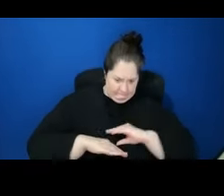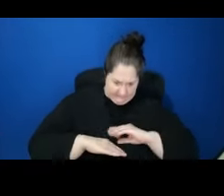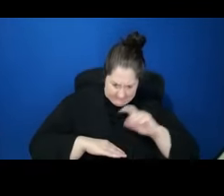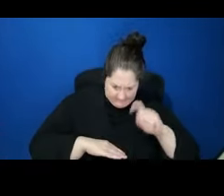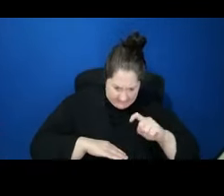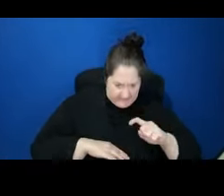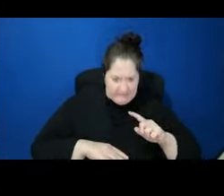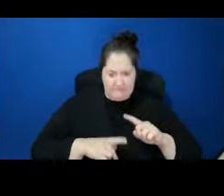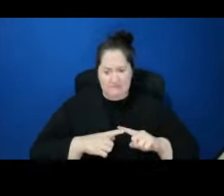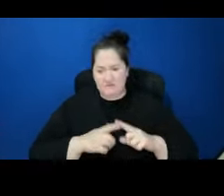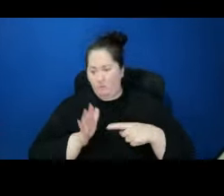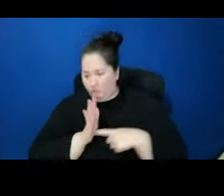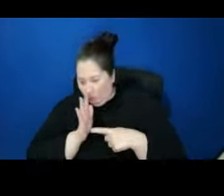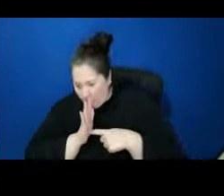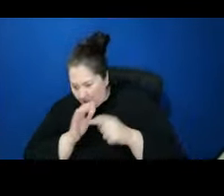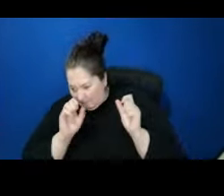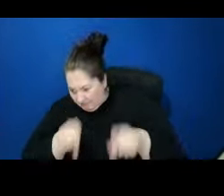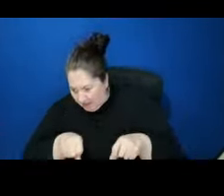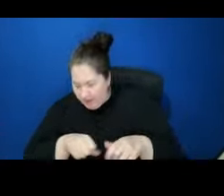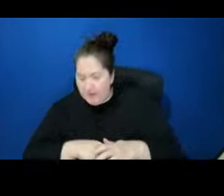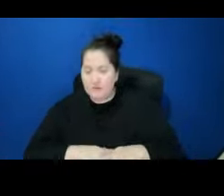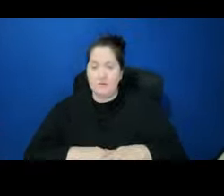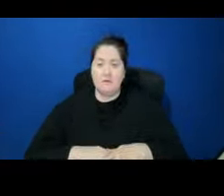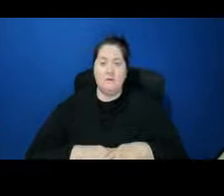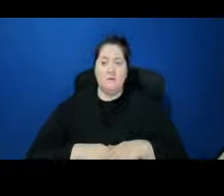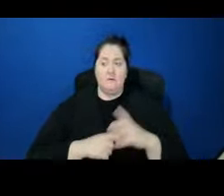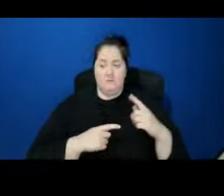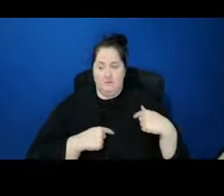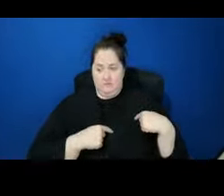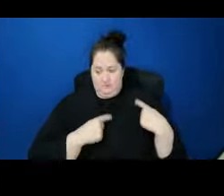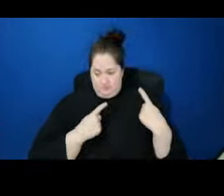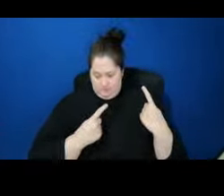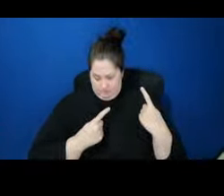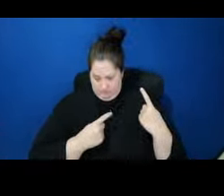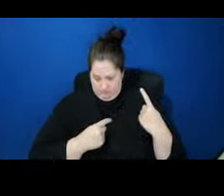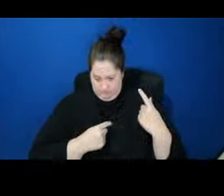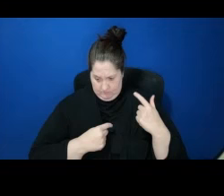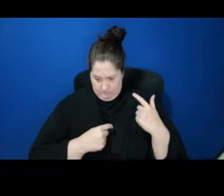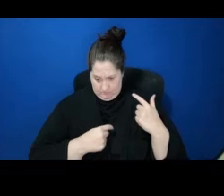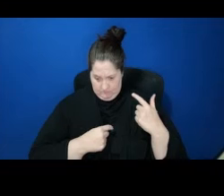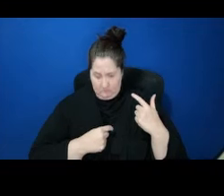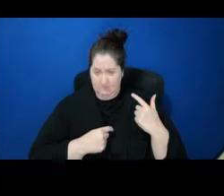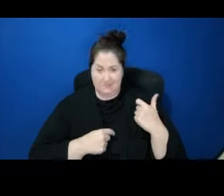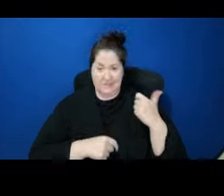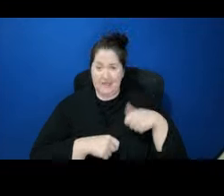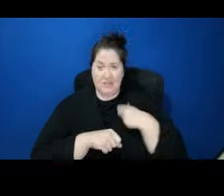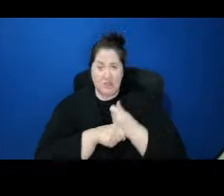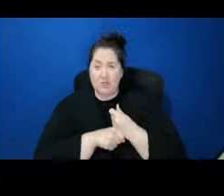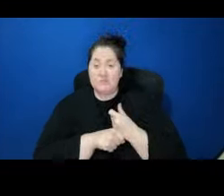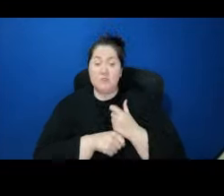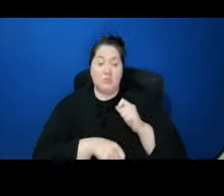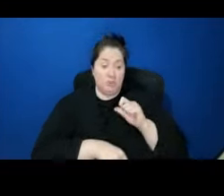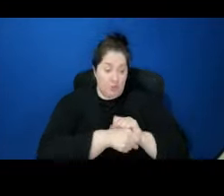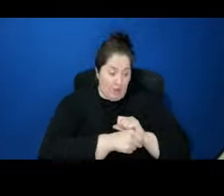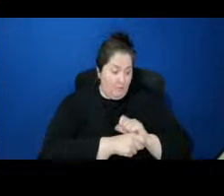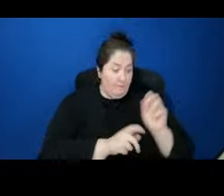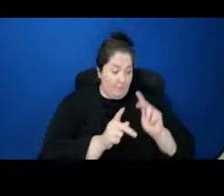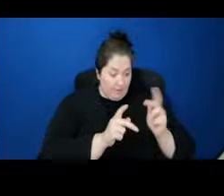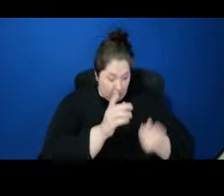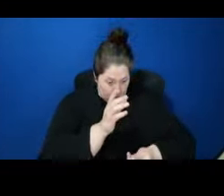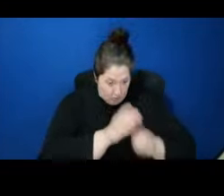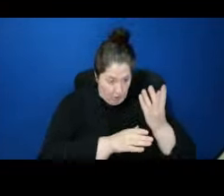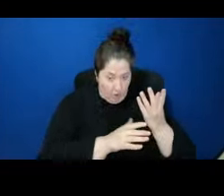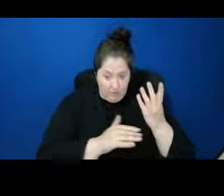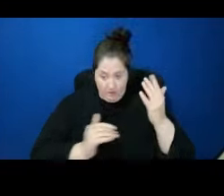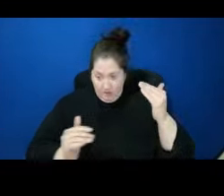affordable. We have not, over the past decade and more, kept up with the pace of job and population growth in the new housing that's